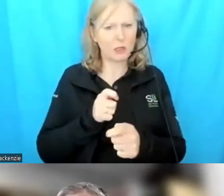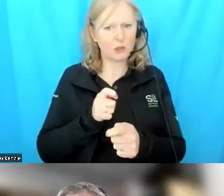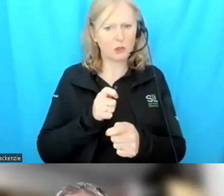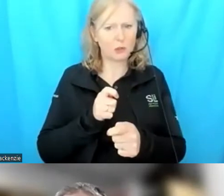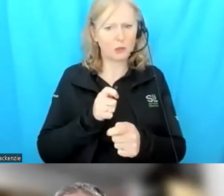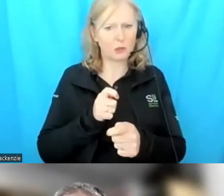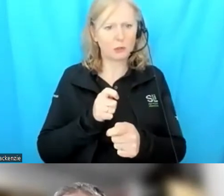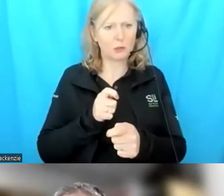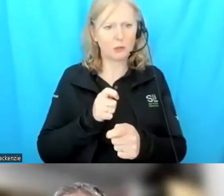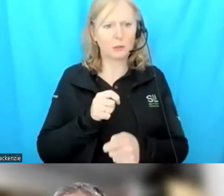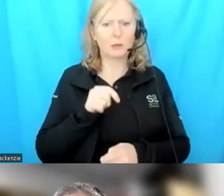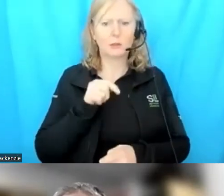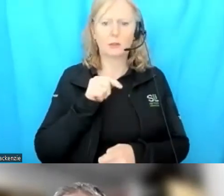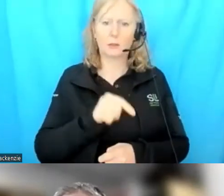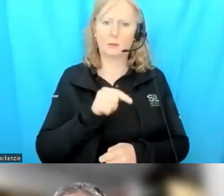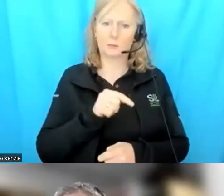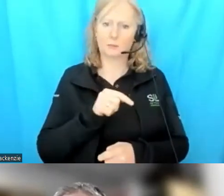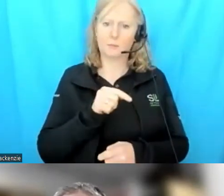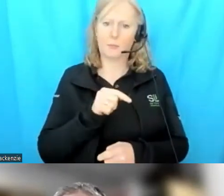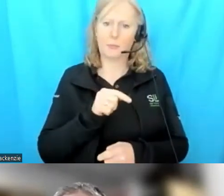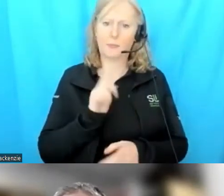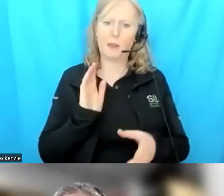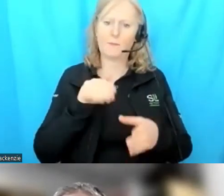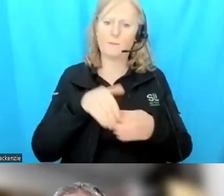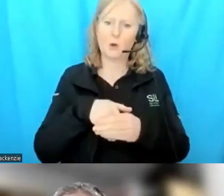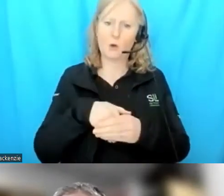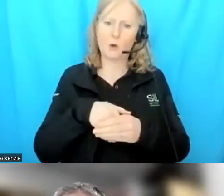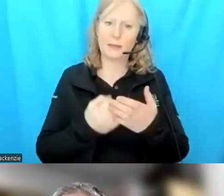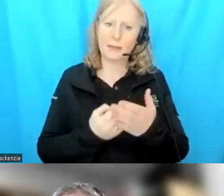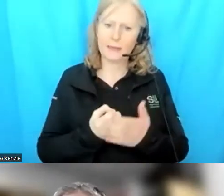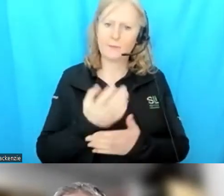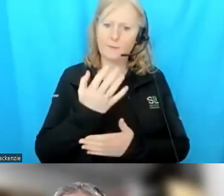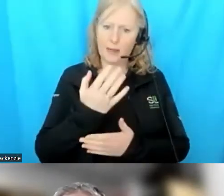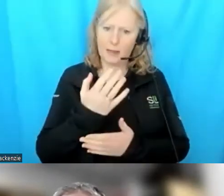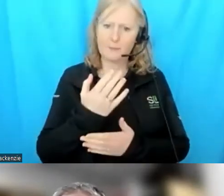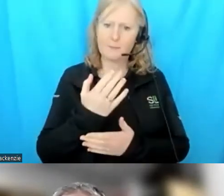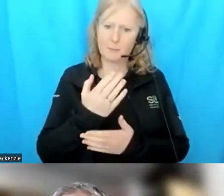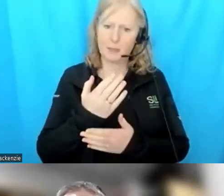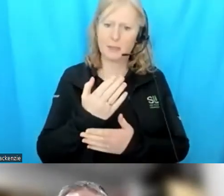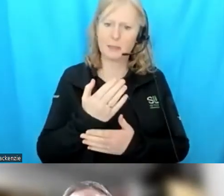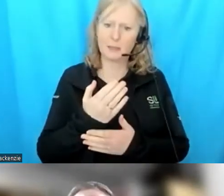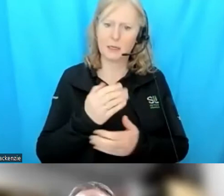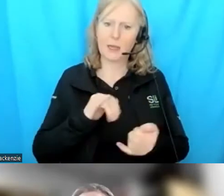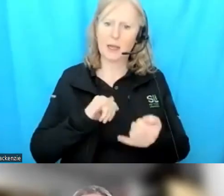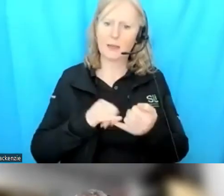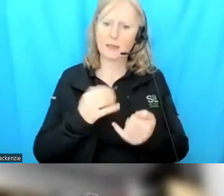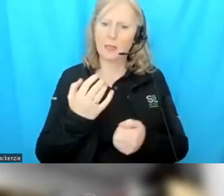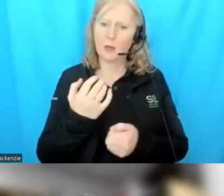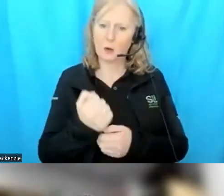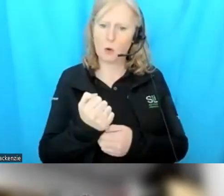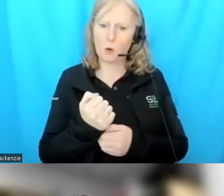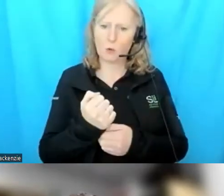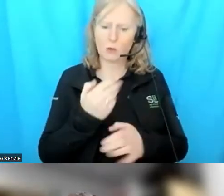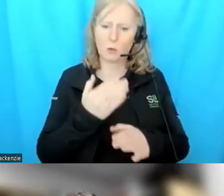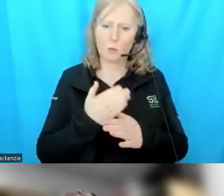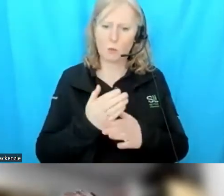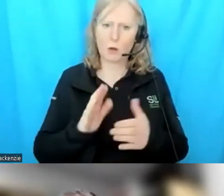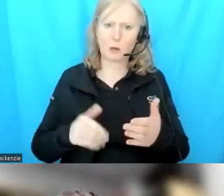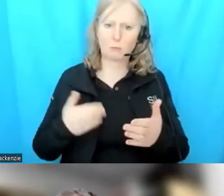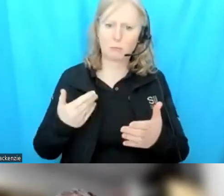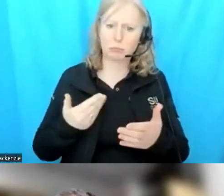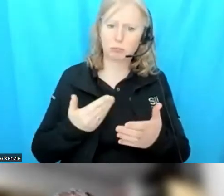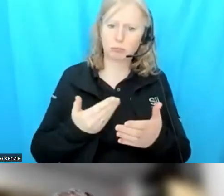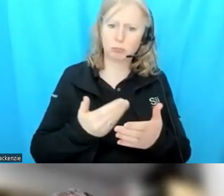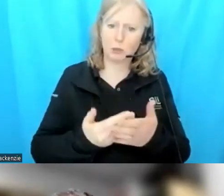So he was involved in a lot of the development and the key stakeholder work that we did in the lead up to our revised